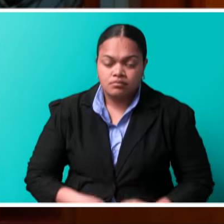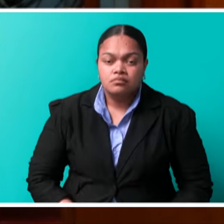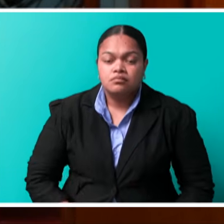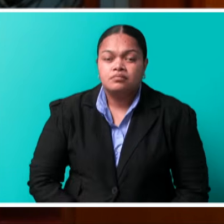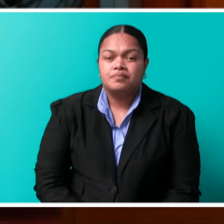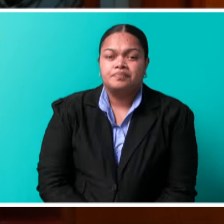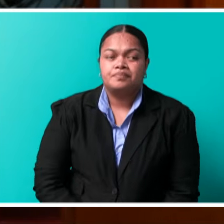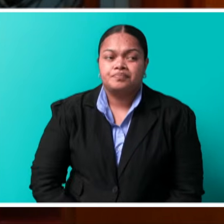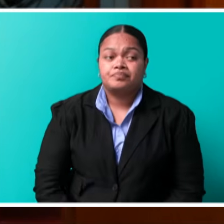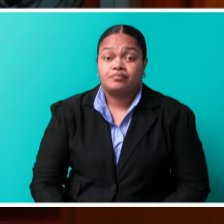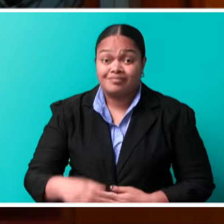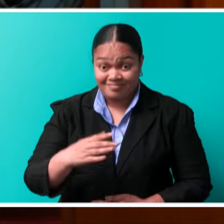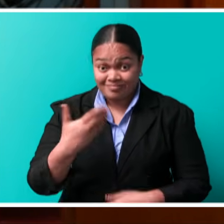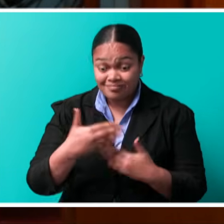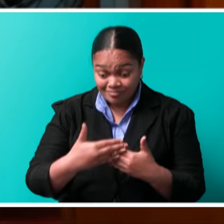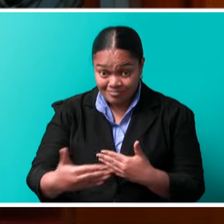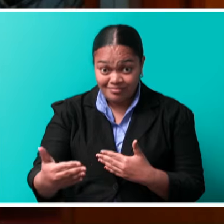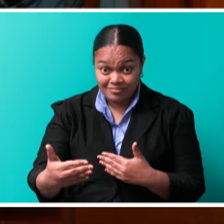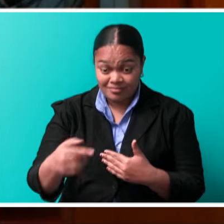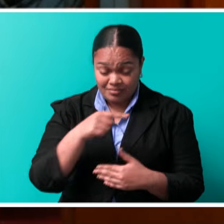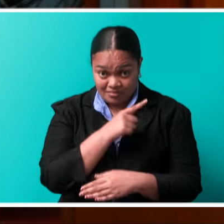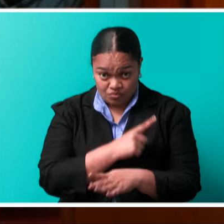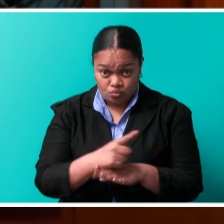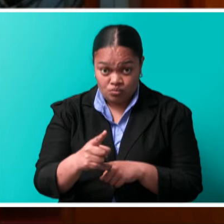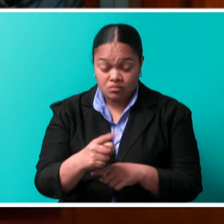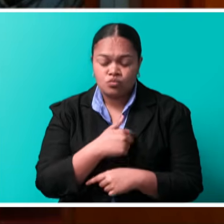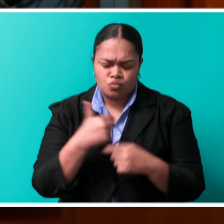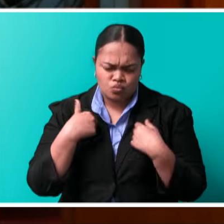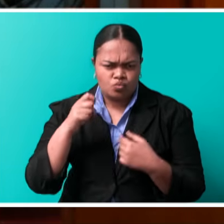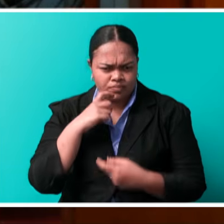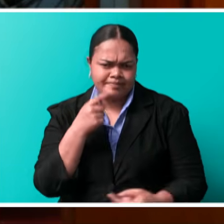In the days ahead of us, we will be debating, we'll be scrutinizing